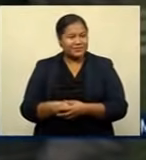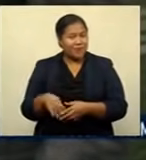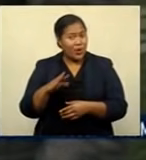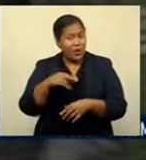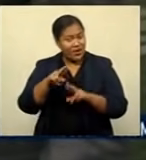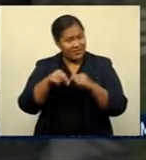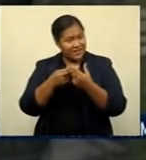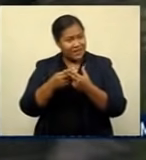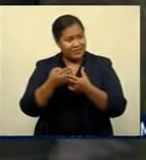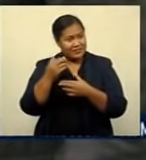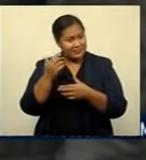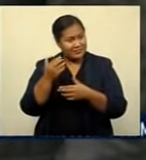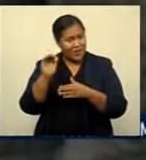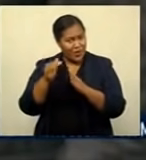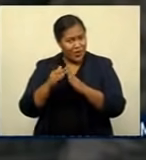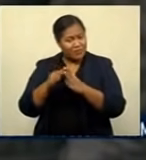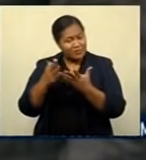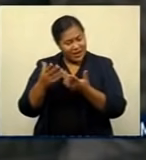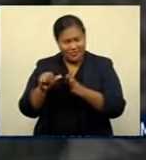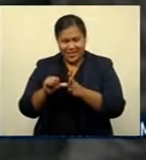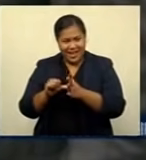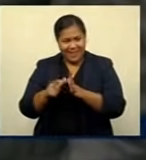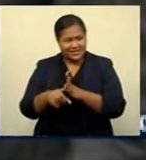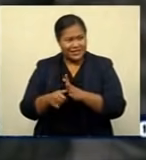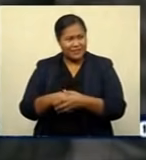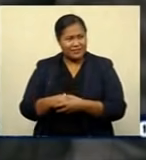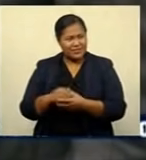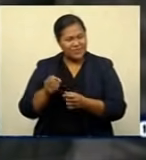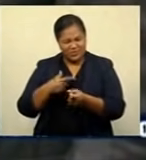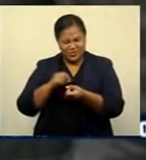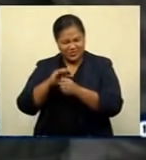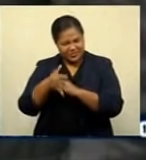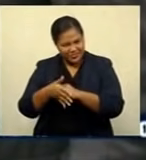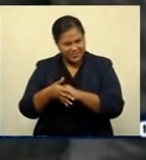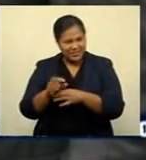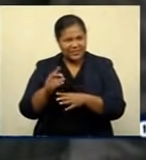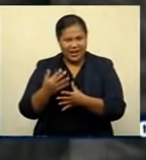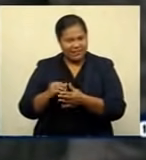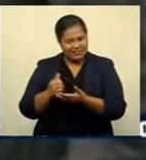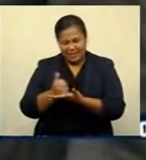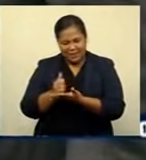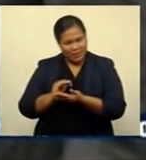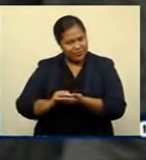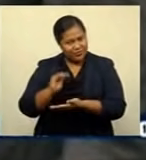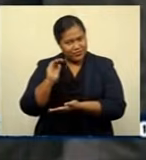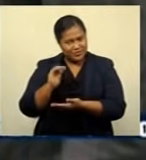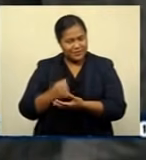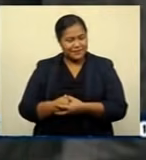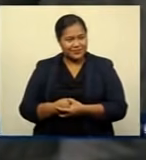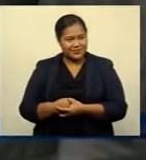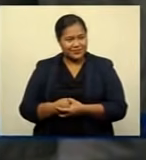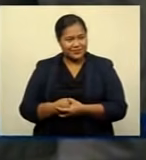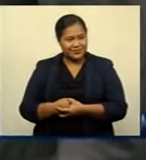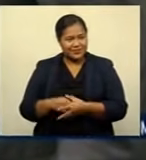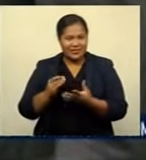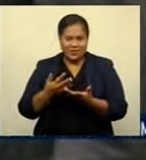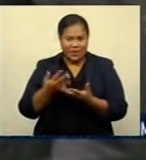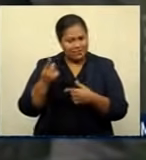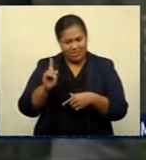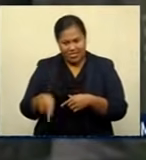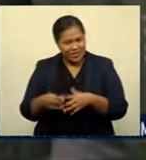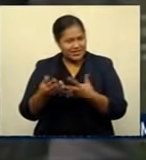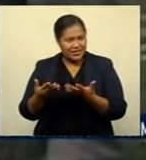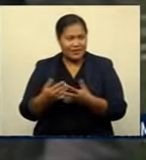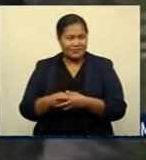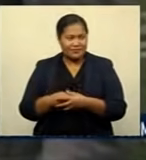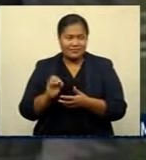home, they're going through a really tough time at the moment with COVID and other cases just rapidly rising. You know, it's going up in thousands. You know,